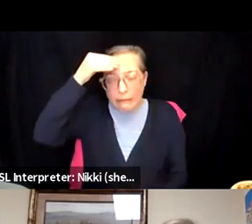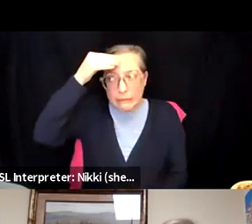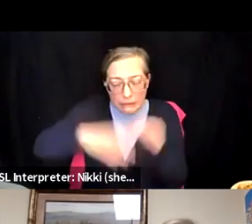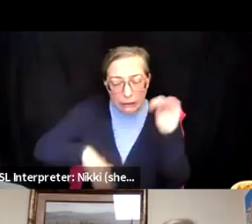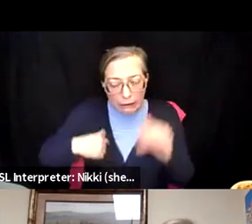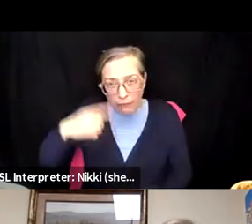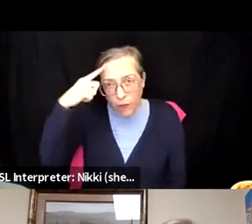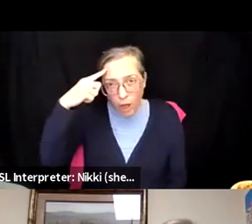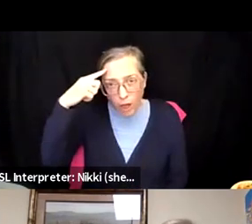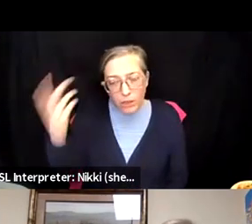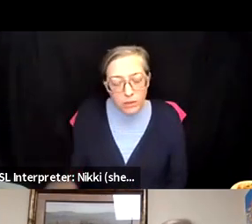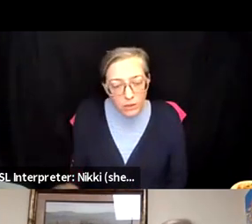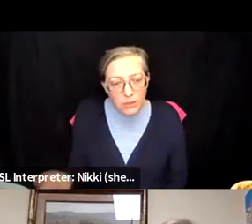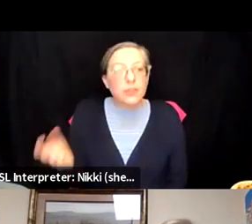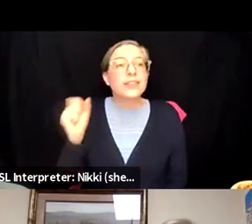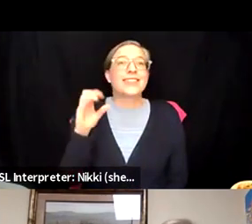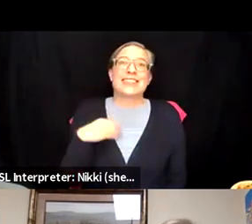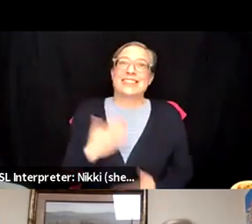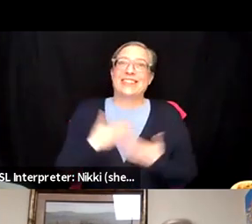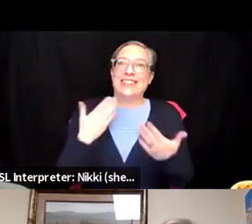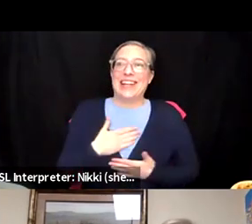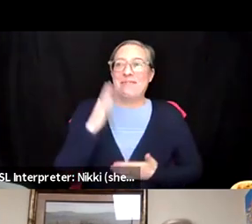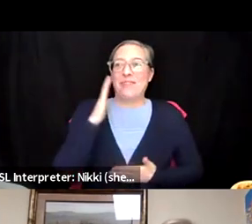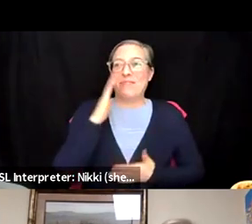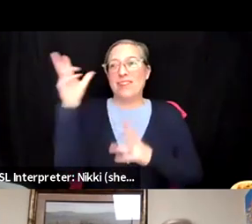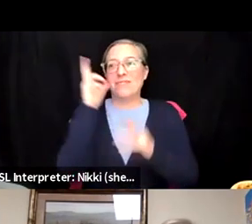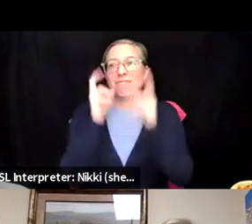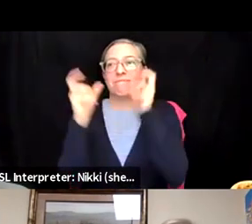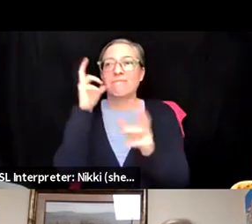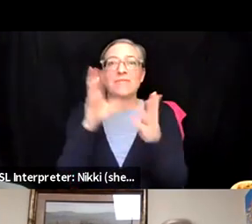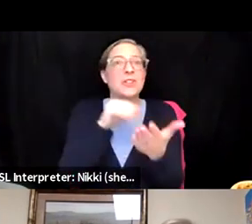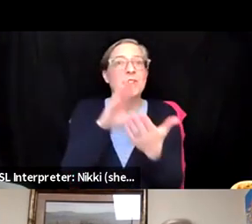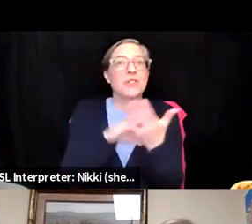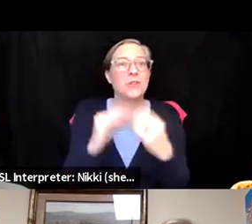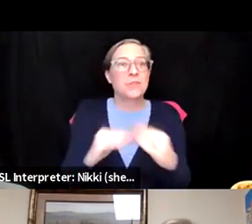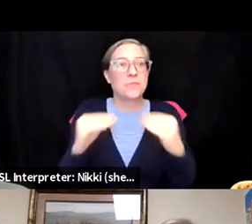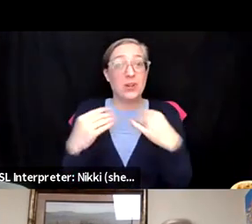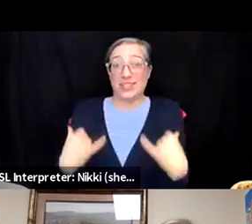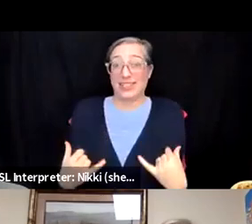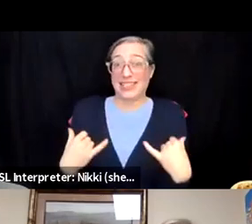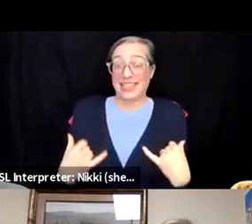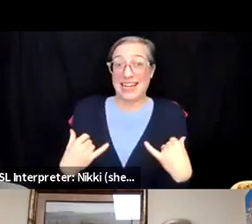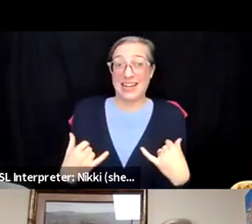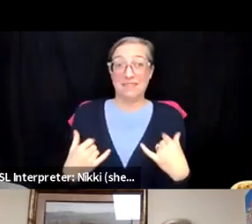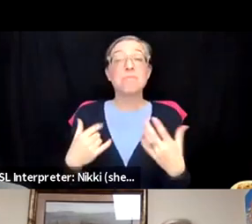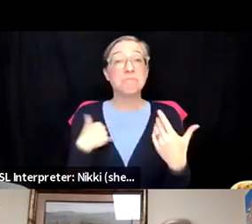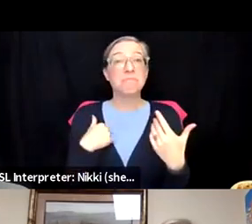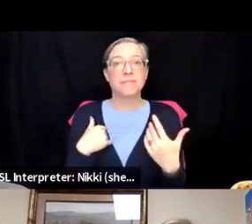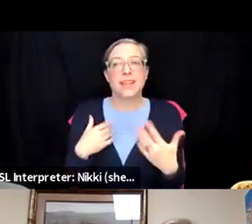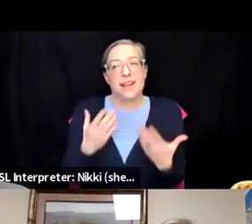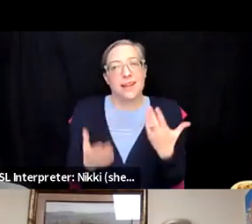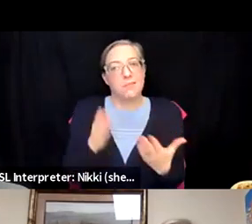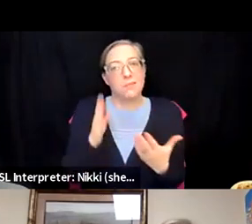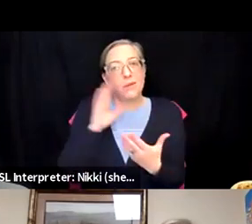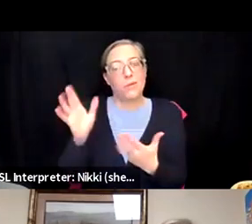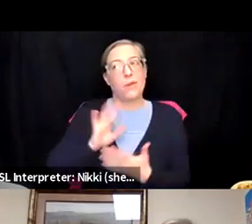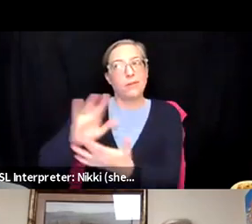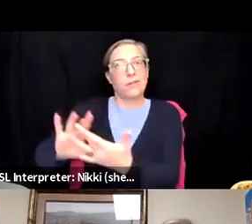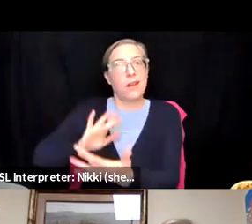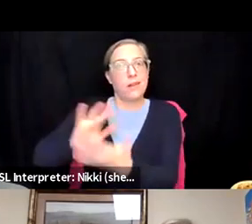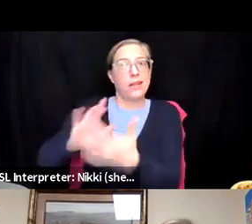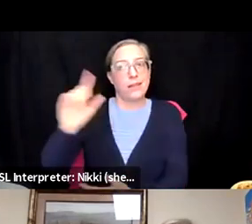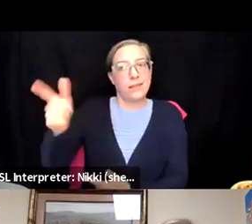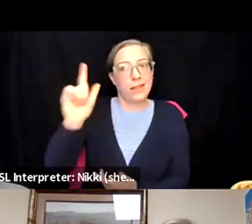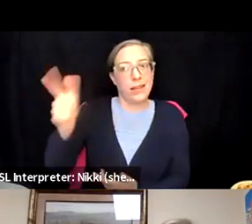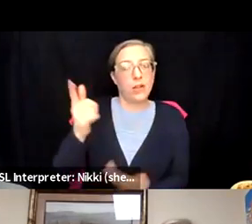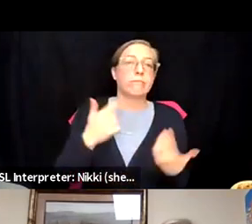be hearing more about it today. And I will be probably contacting these folks again some other time when I've got a